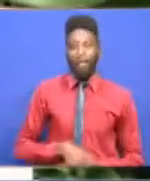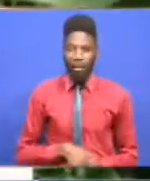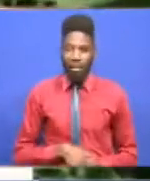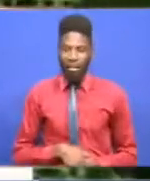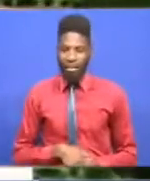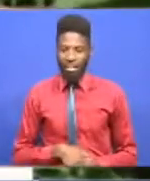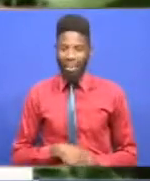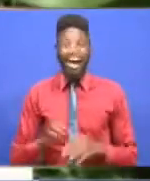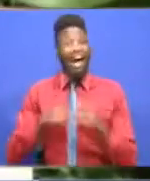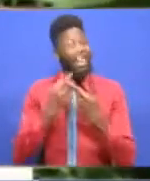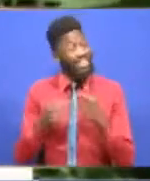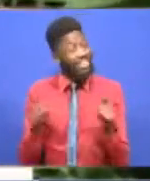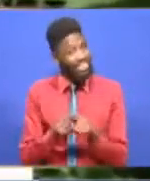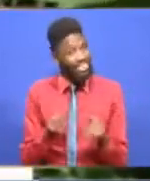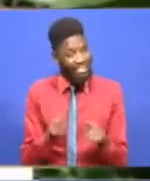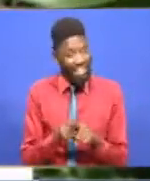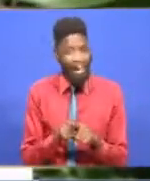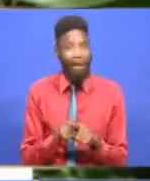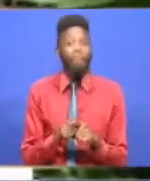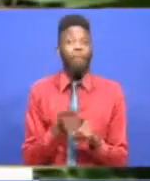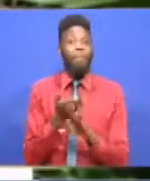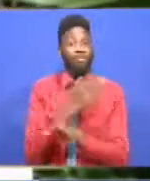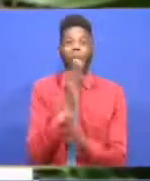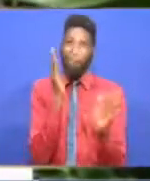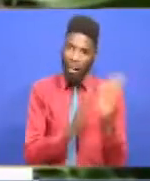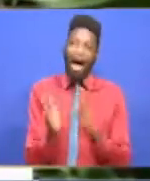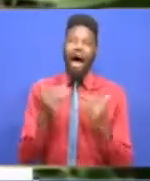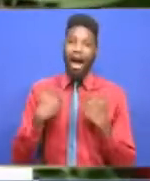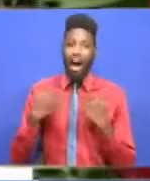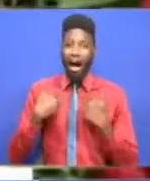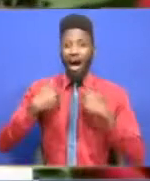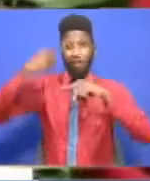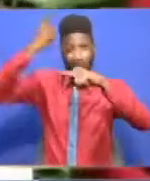Akamchana alikuwa na mpango wa kuweka mapati juu.